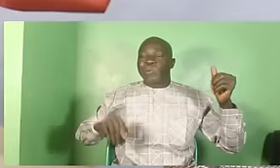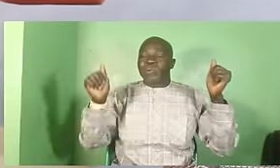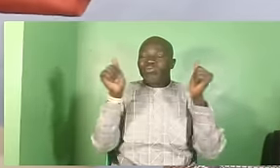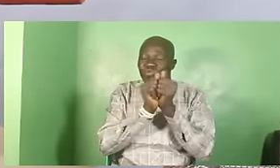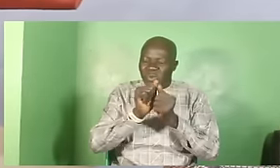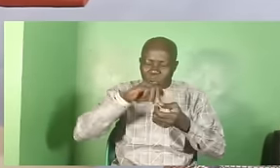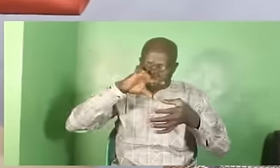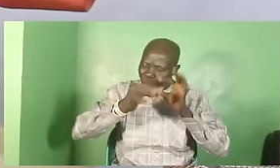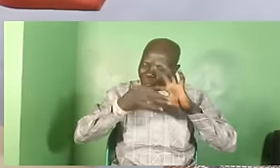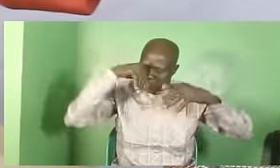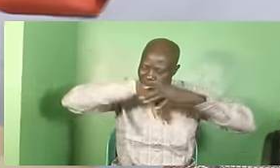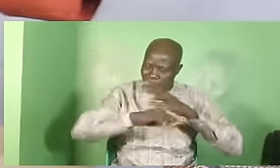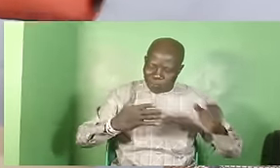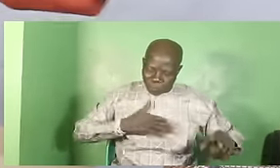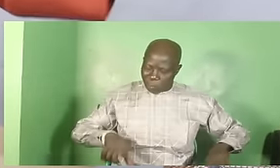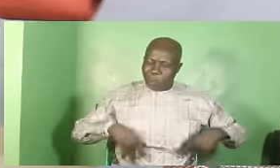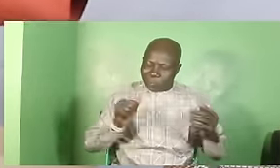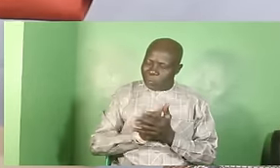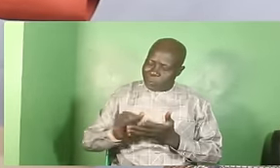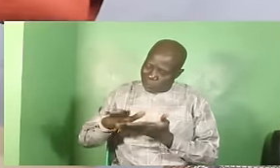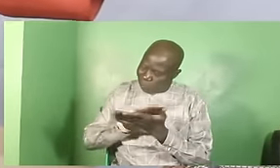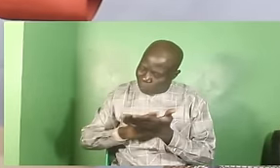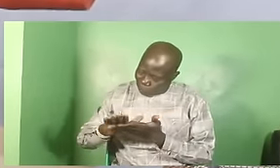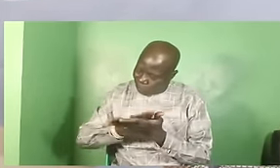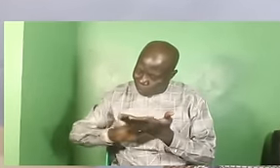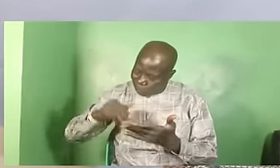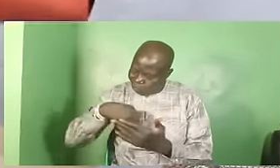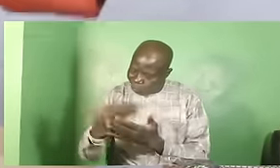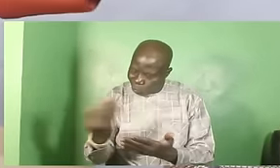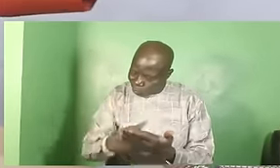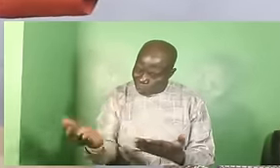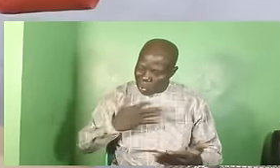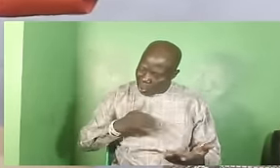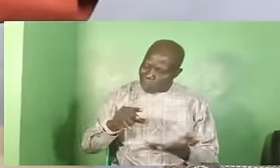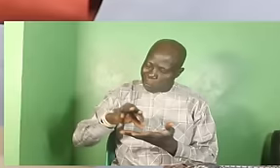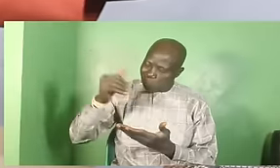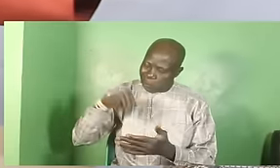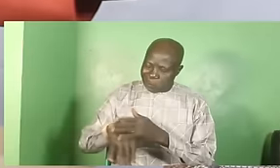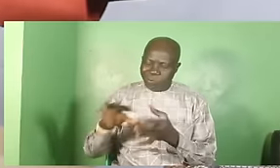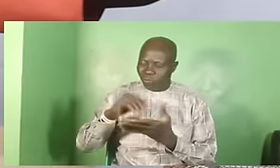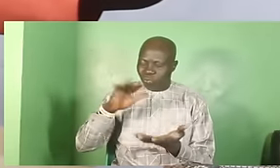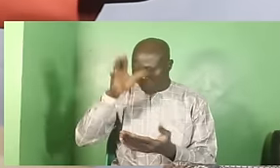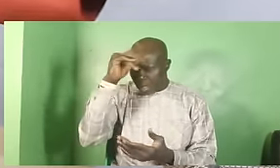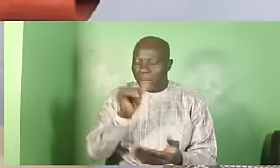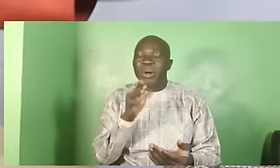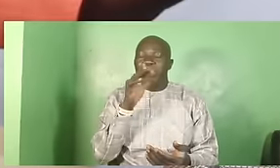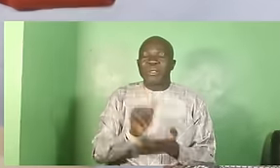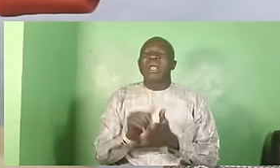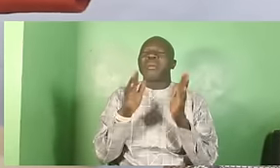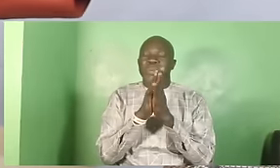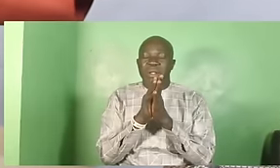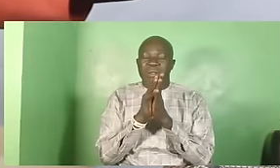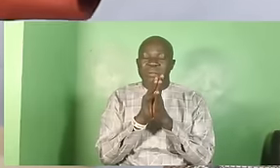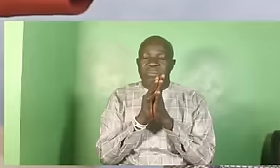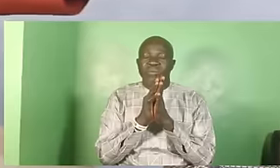What the spirit that comes to my life. Yo, go, me, that waits my glory. Oh, yeah, daddy, come out, mommy, daddy. Mommy and daddy. Yeah,